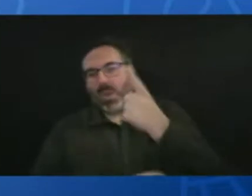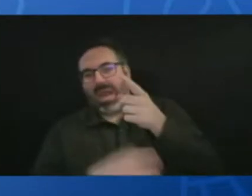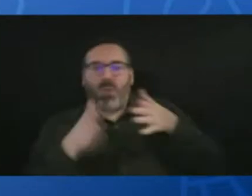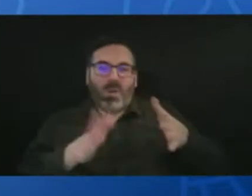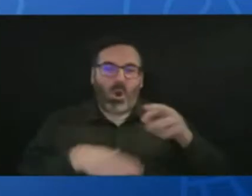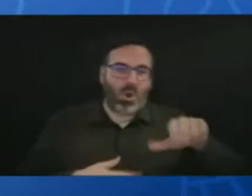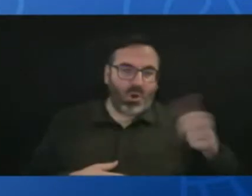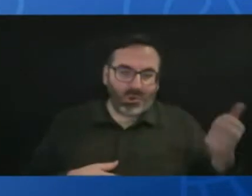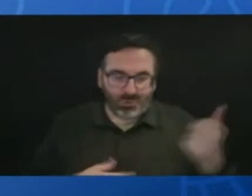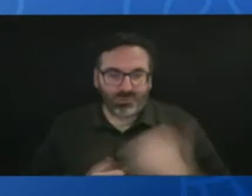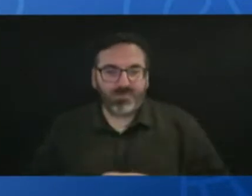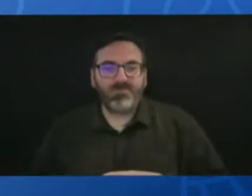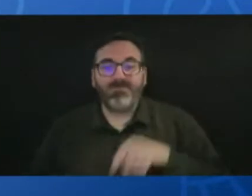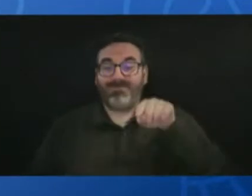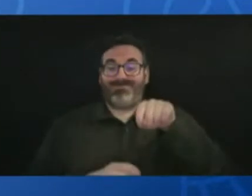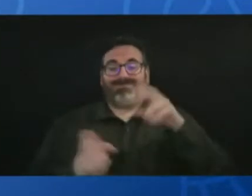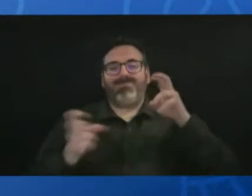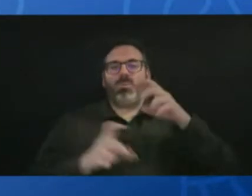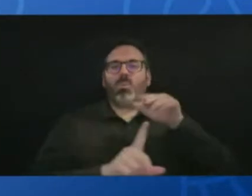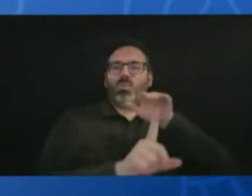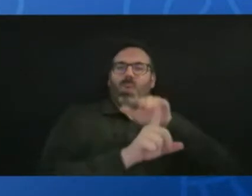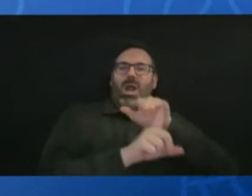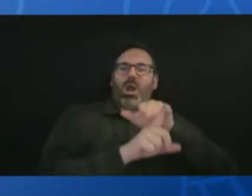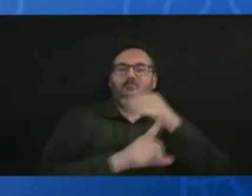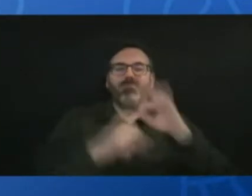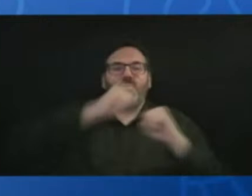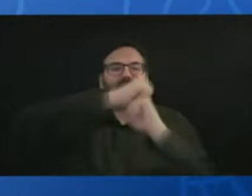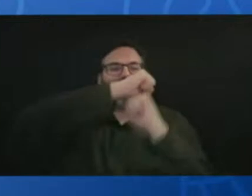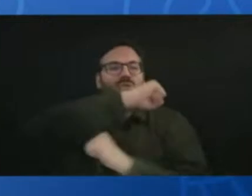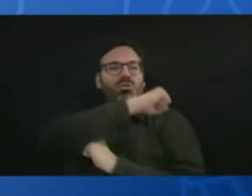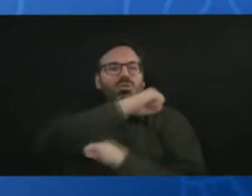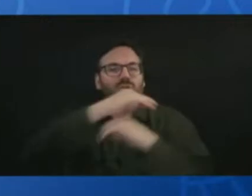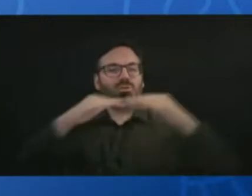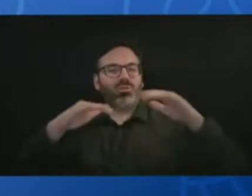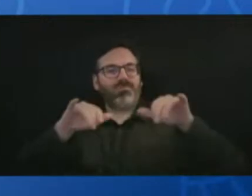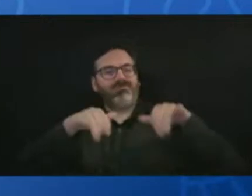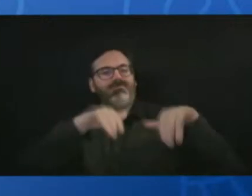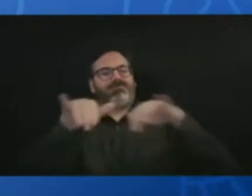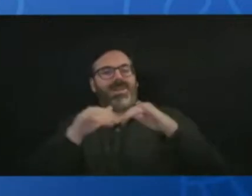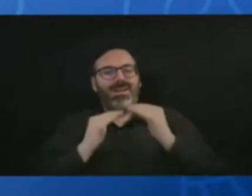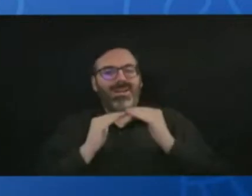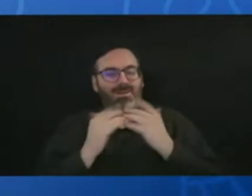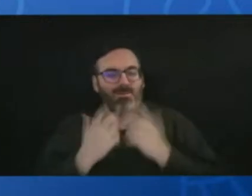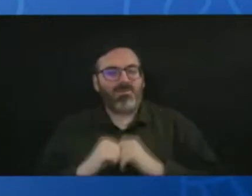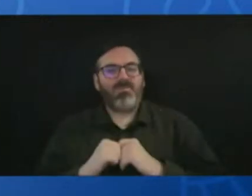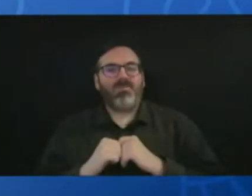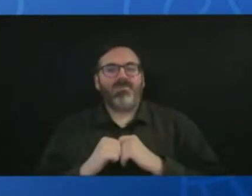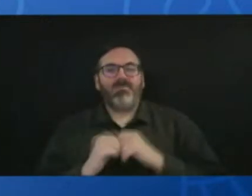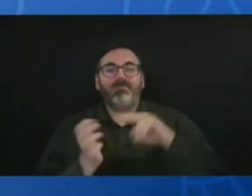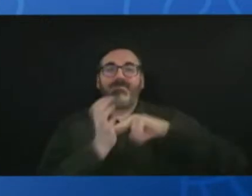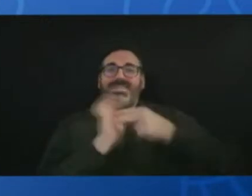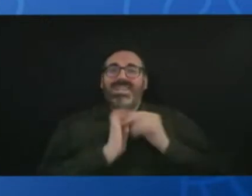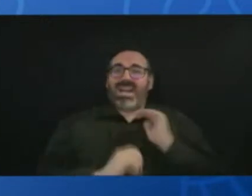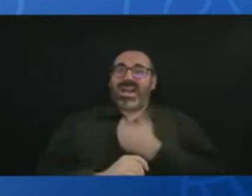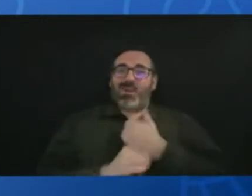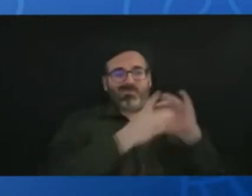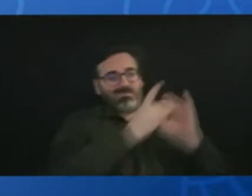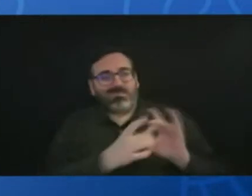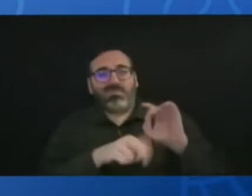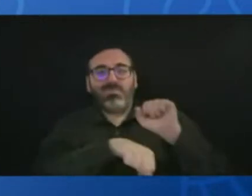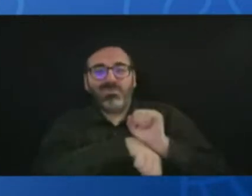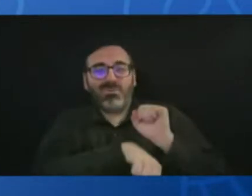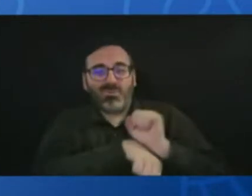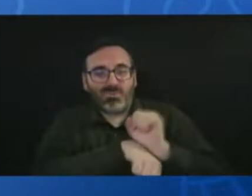because a structure has changed or stopped does not mean that the nature of our work in that issue has stopped. That because a